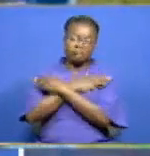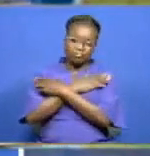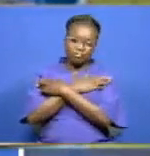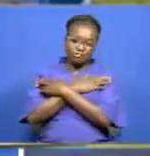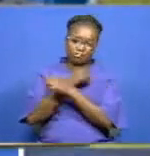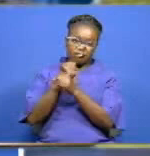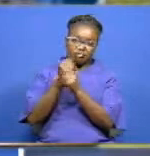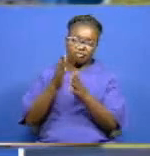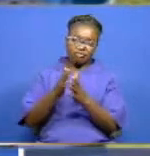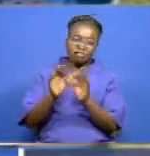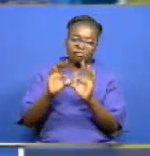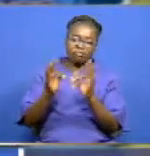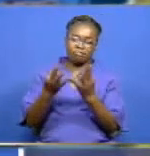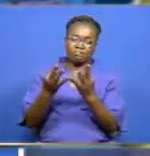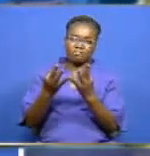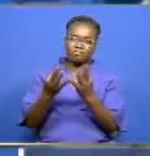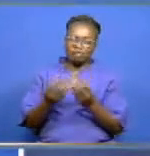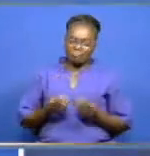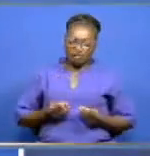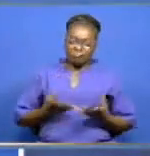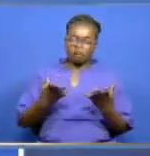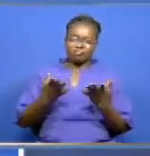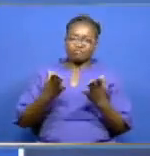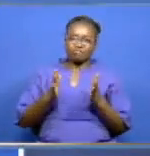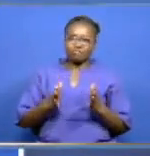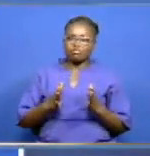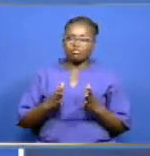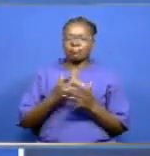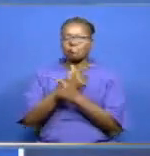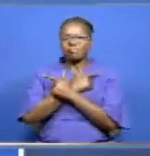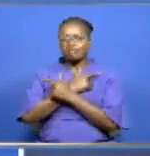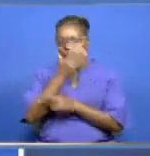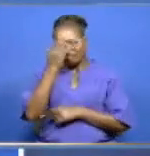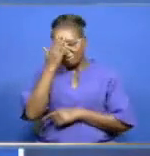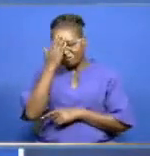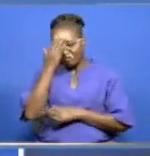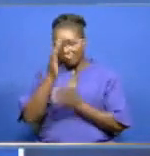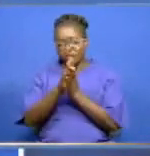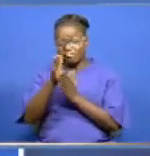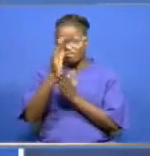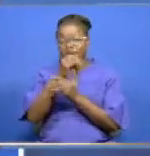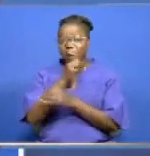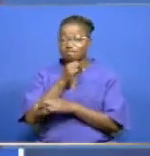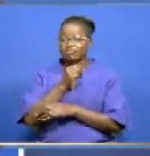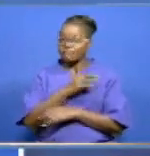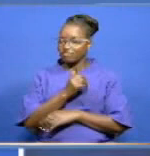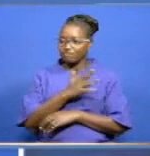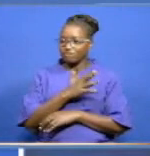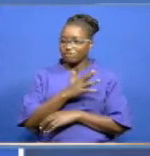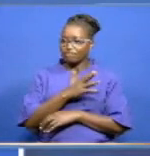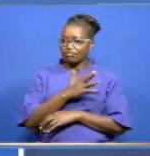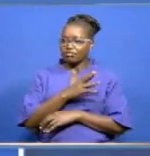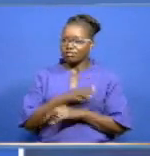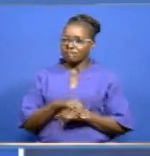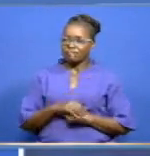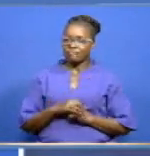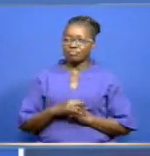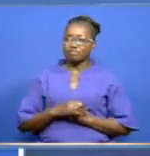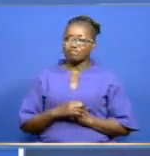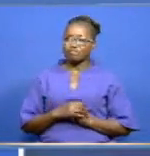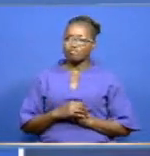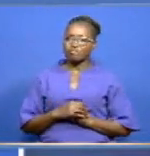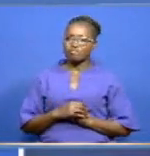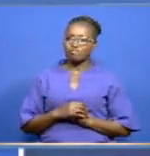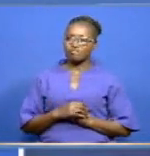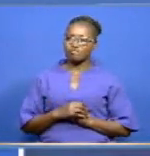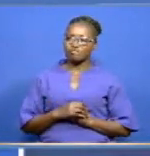colleagues and family as a dedicated soul, passionate, humble and God-fearing. May he so rest in everlasting